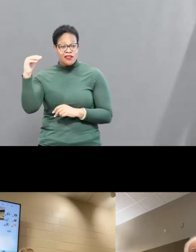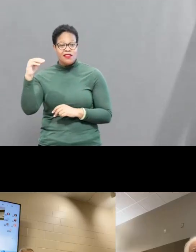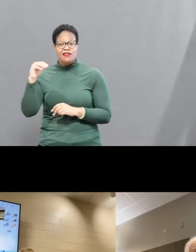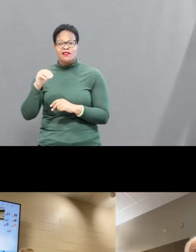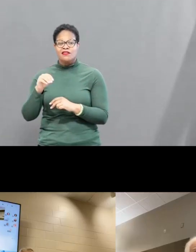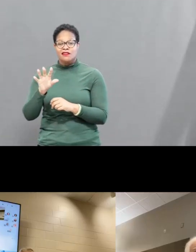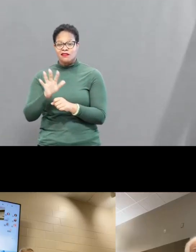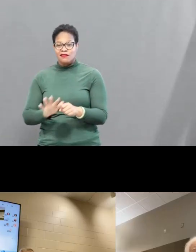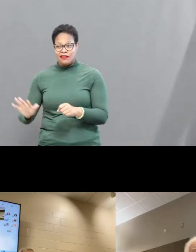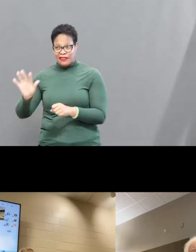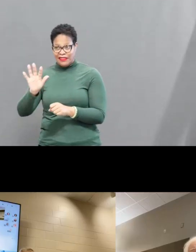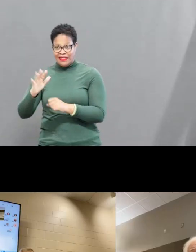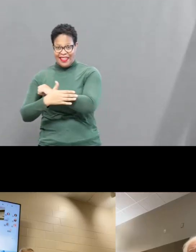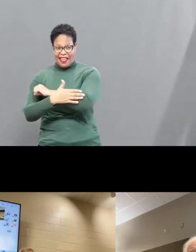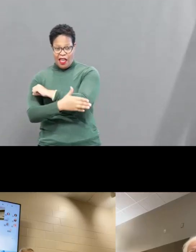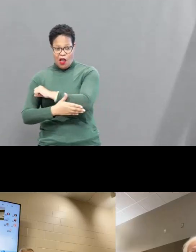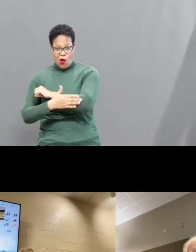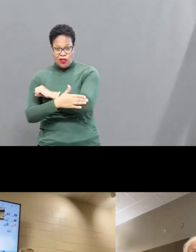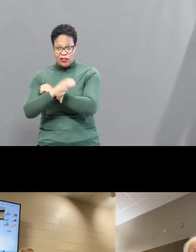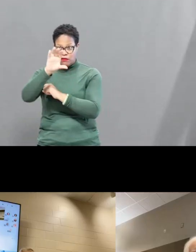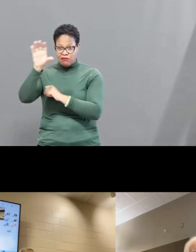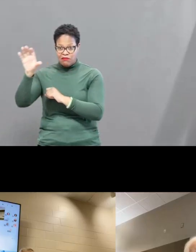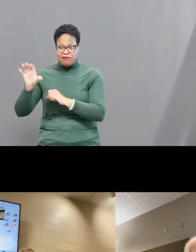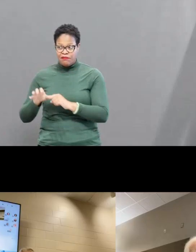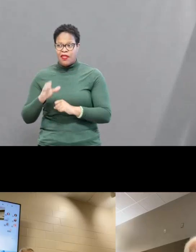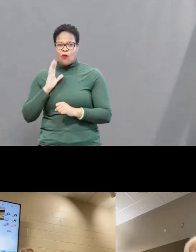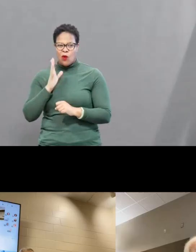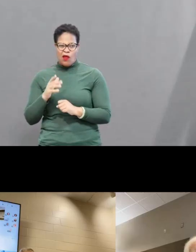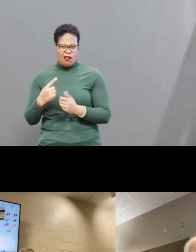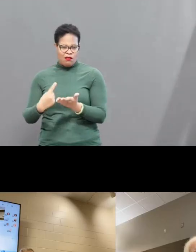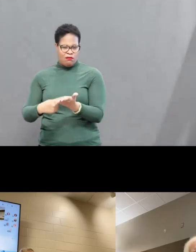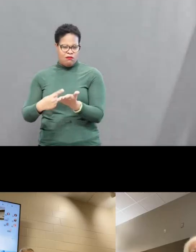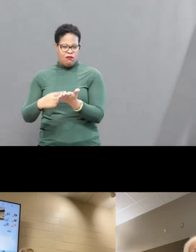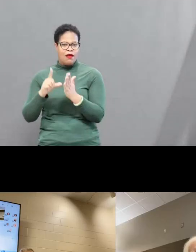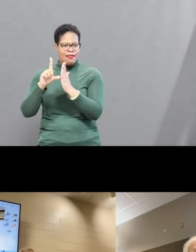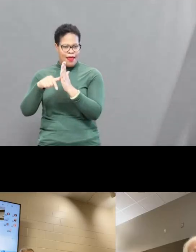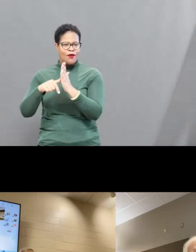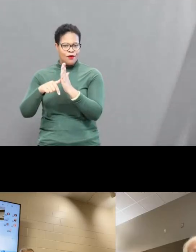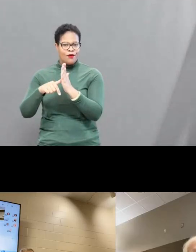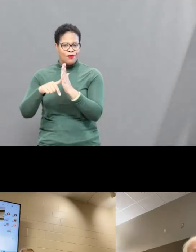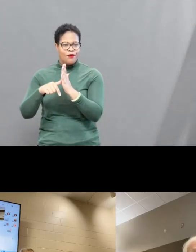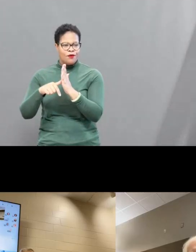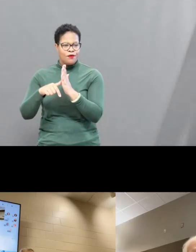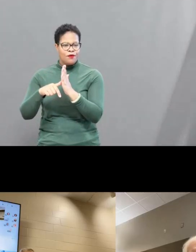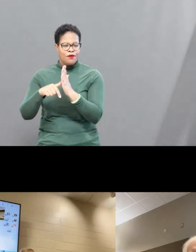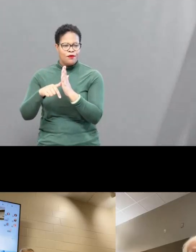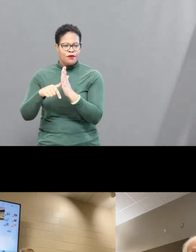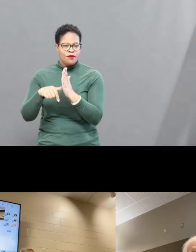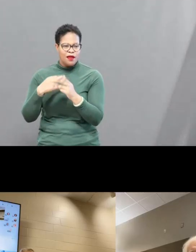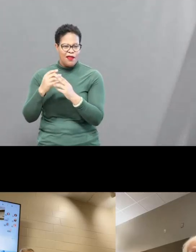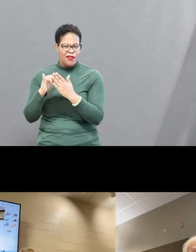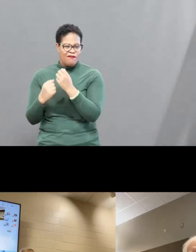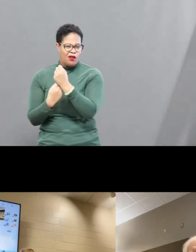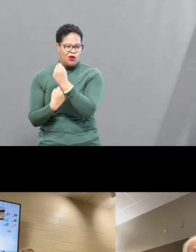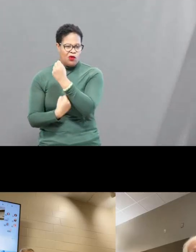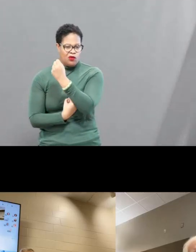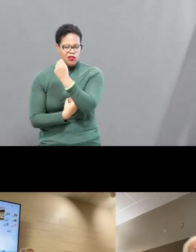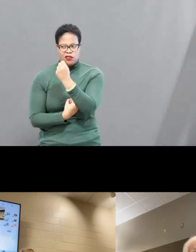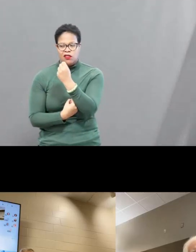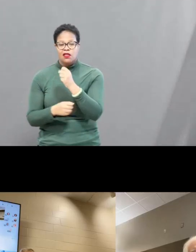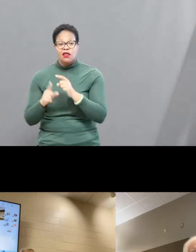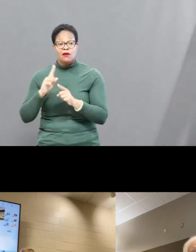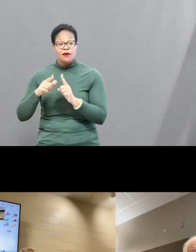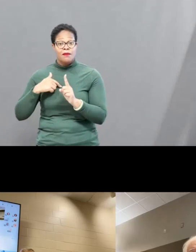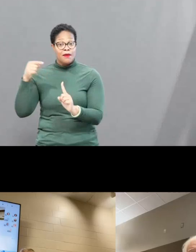surrounding counties. And I'll talk to you a little bit later on about that. But